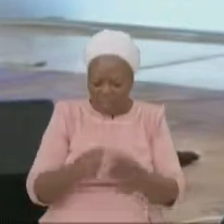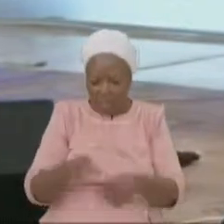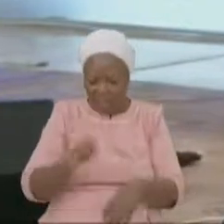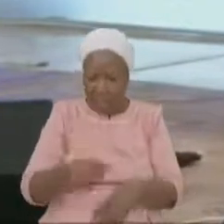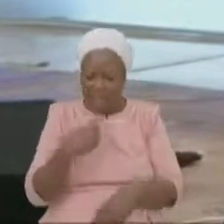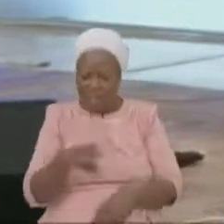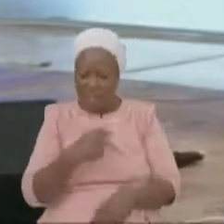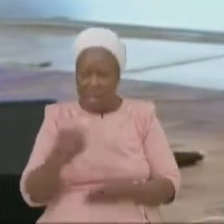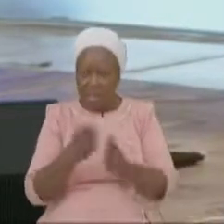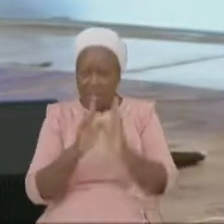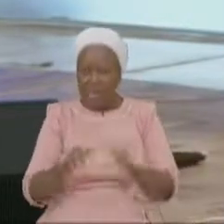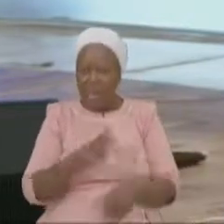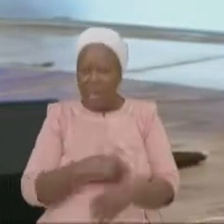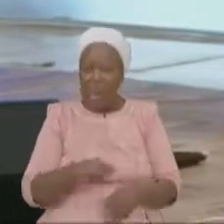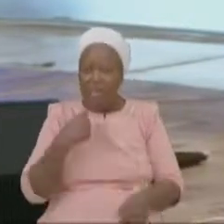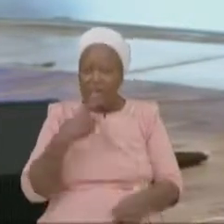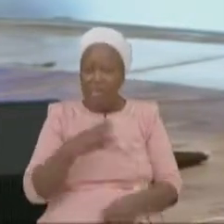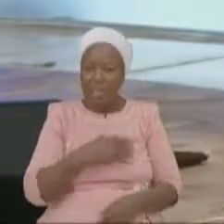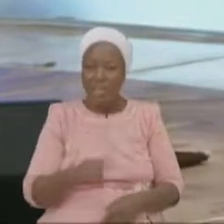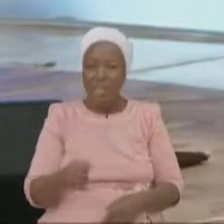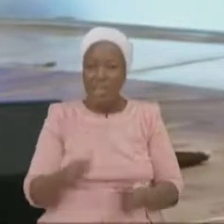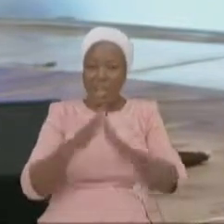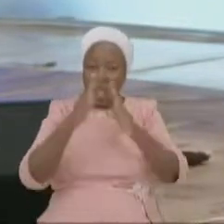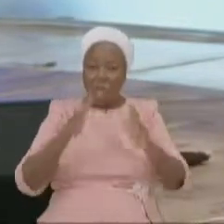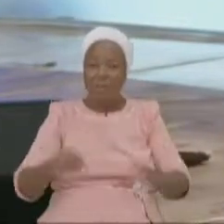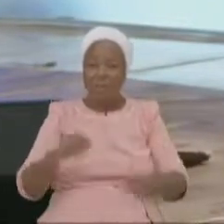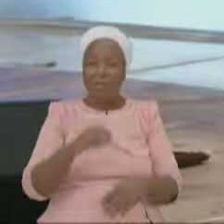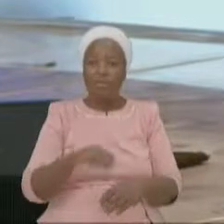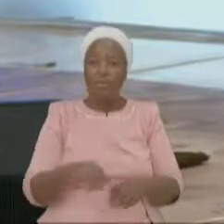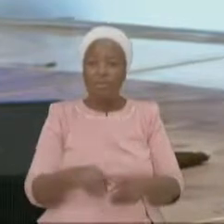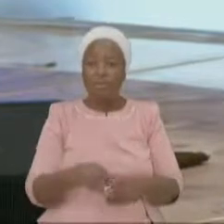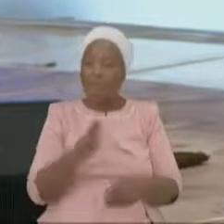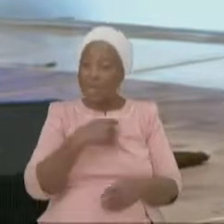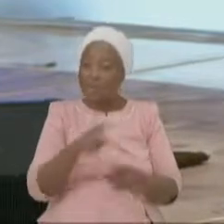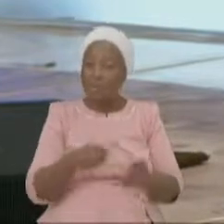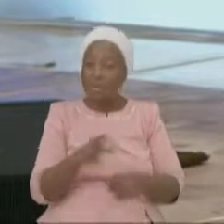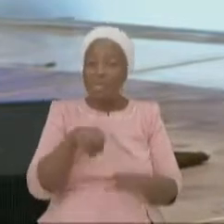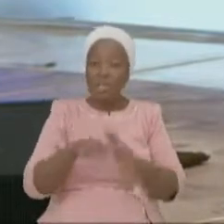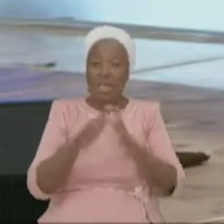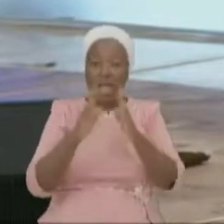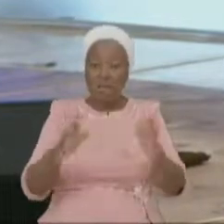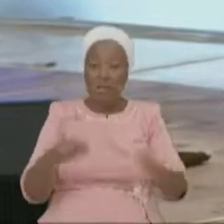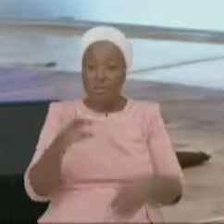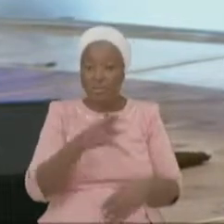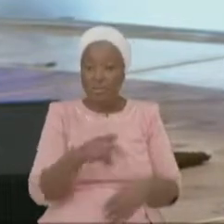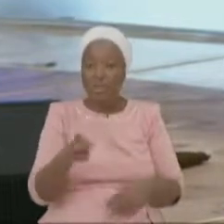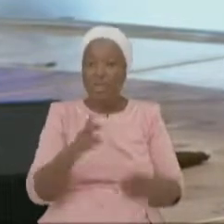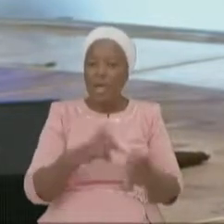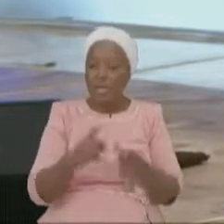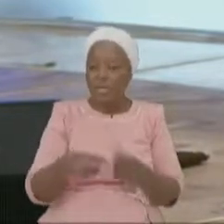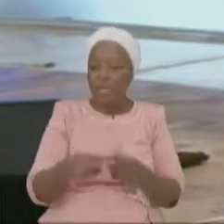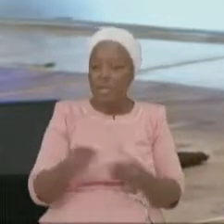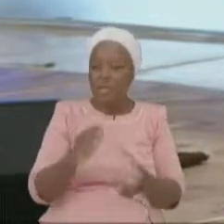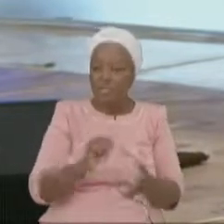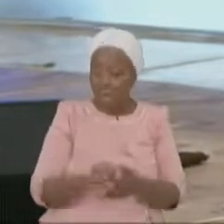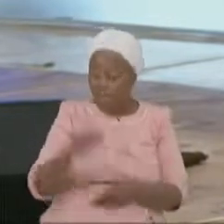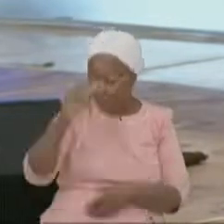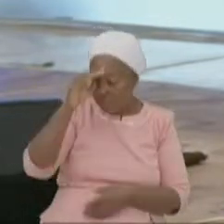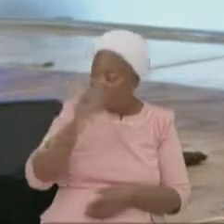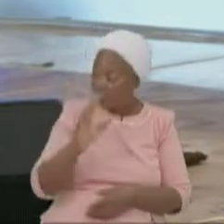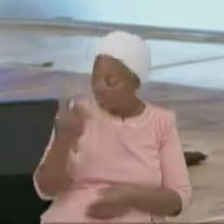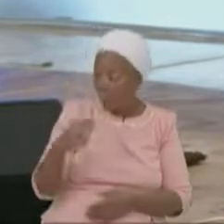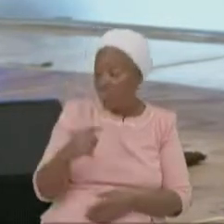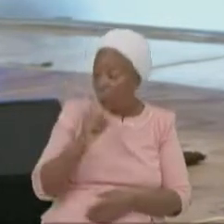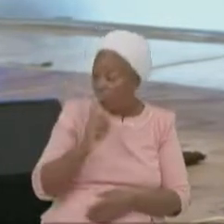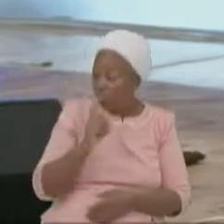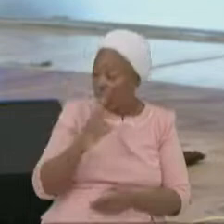tell their household members, you know, that man is of God, that man